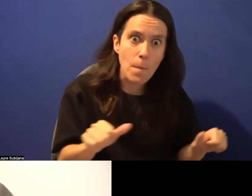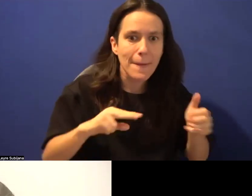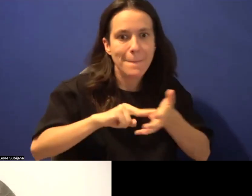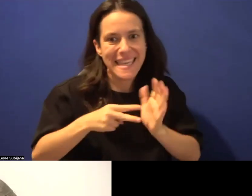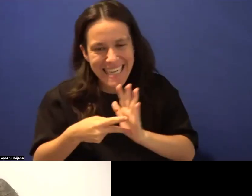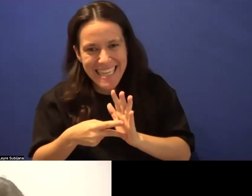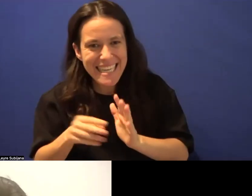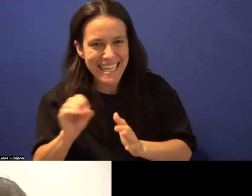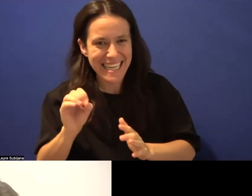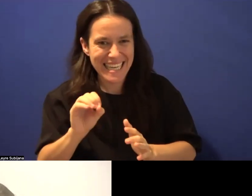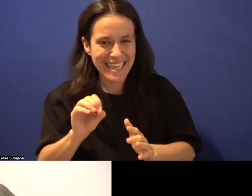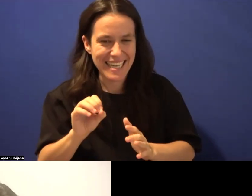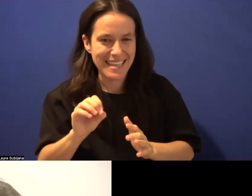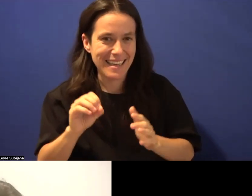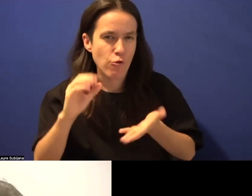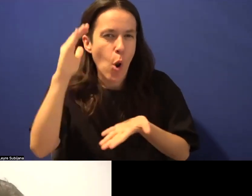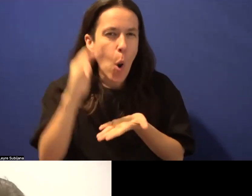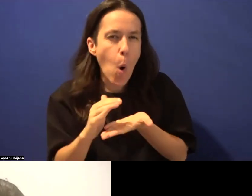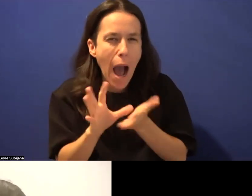for iconicity.